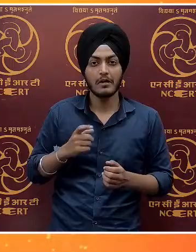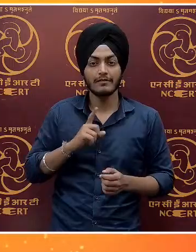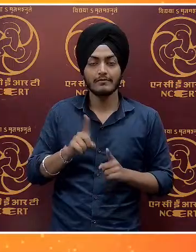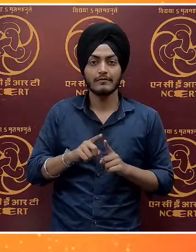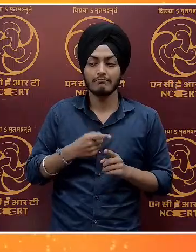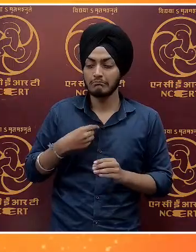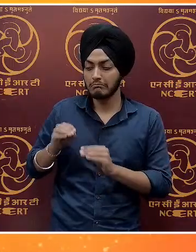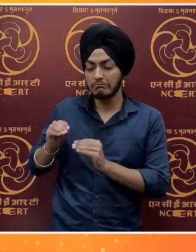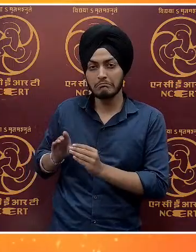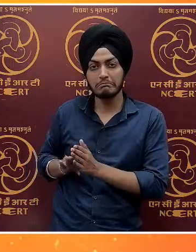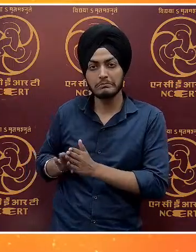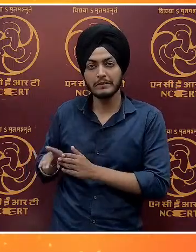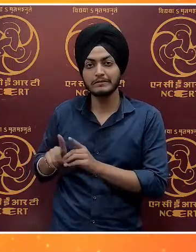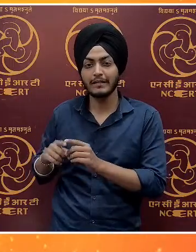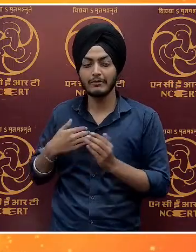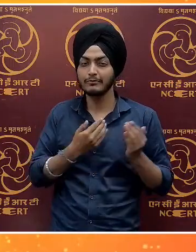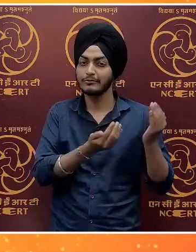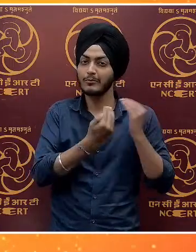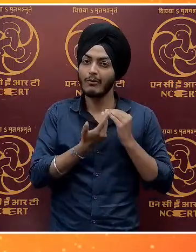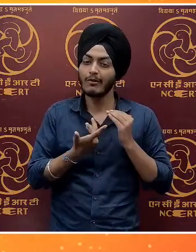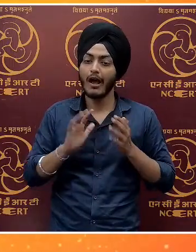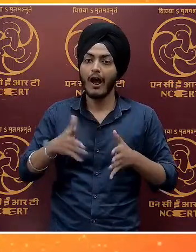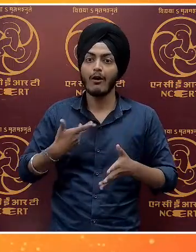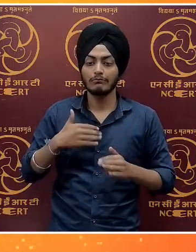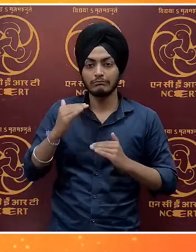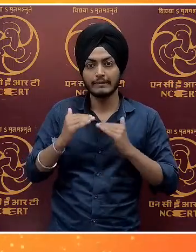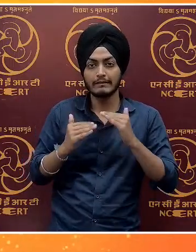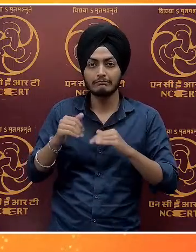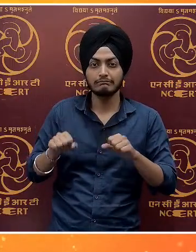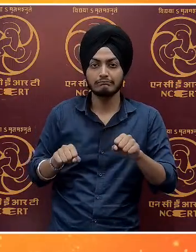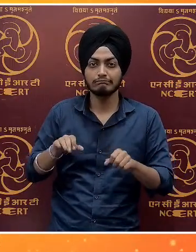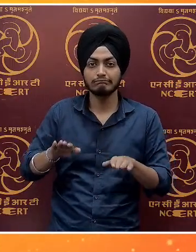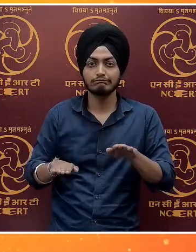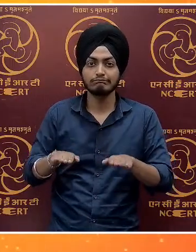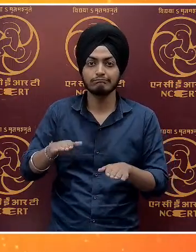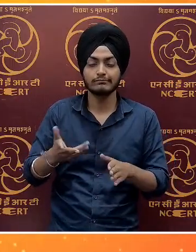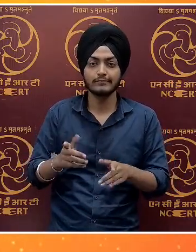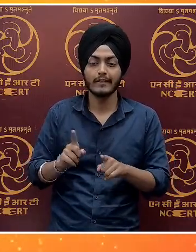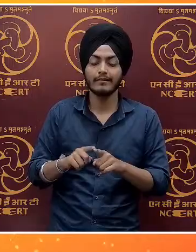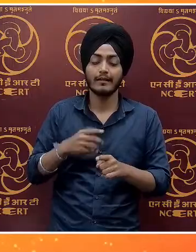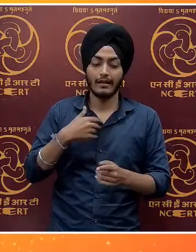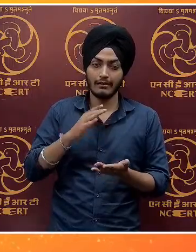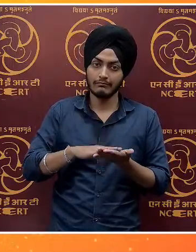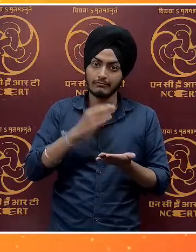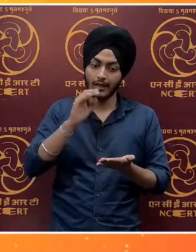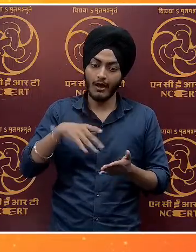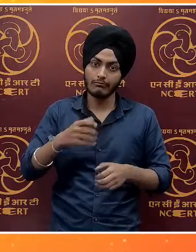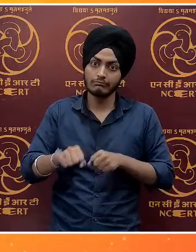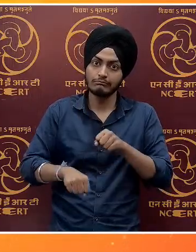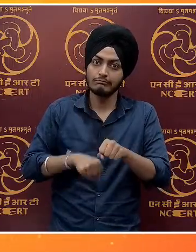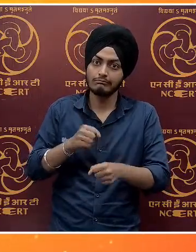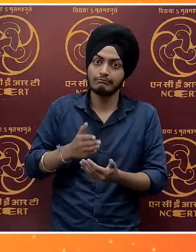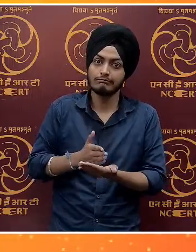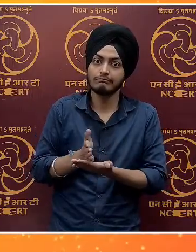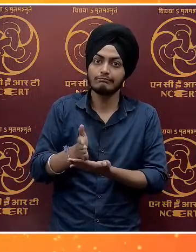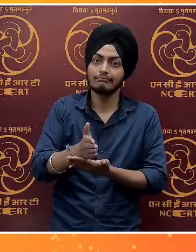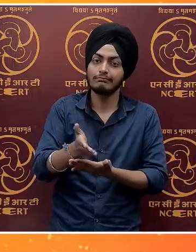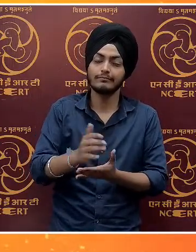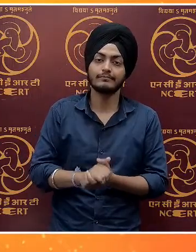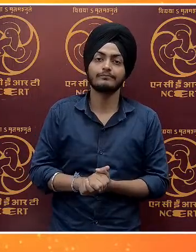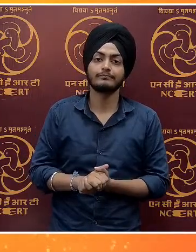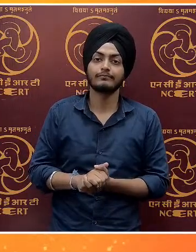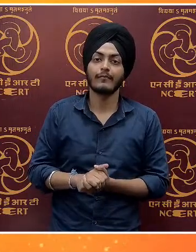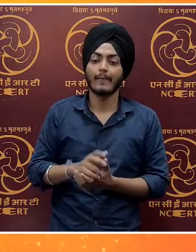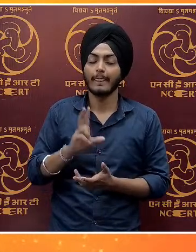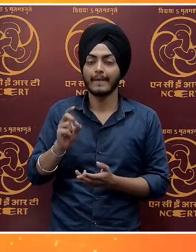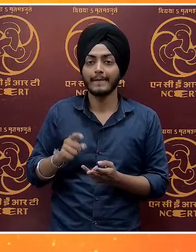will help you. They were supporting me how to balance and how to learn the riding of the bicycle. Yeah. Next